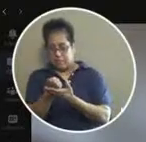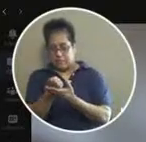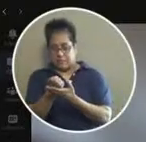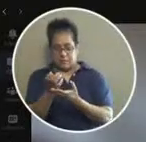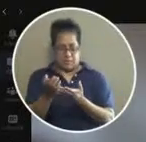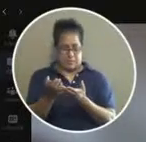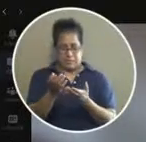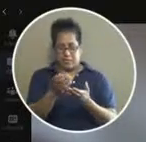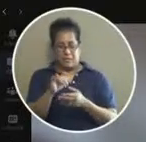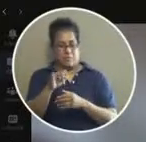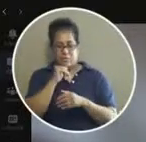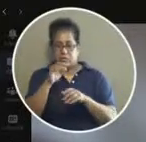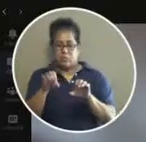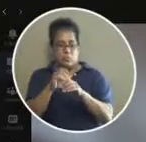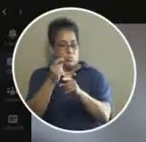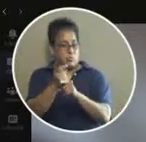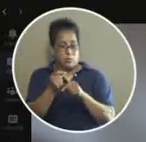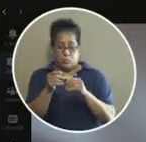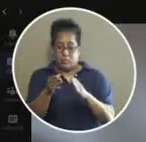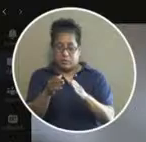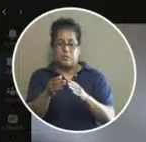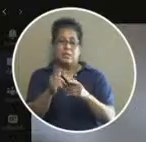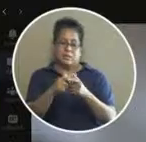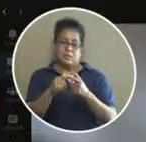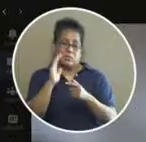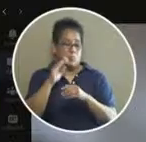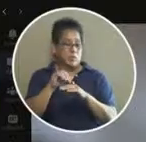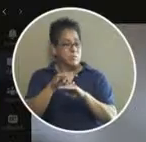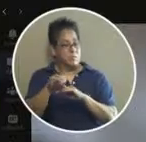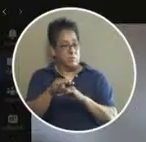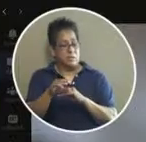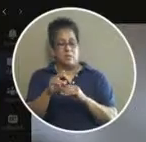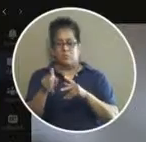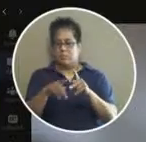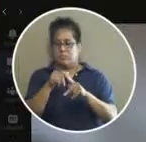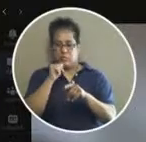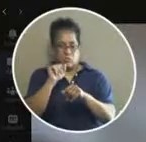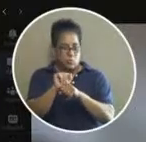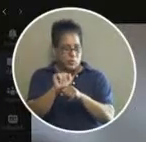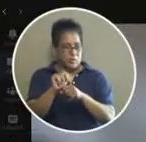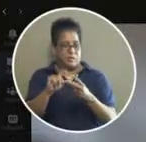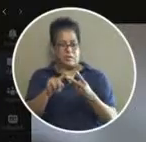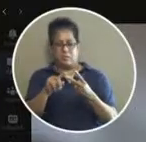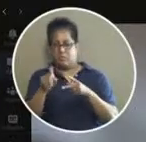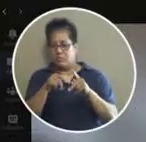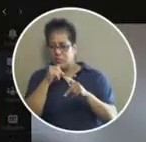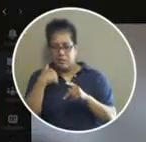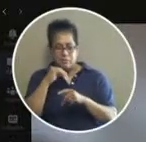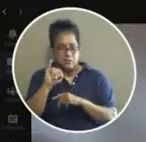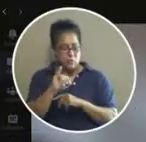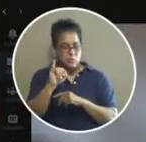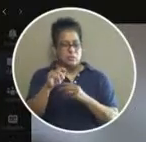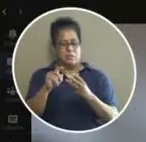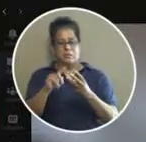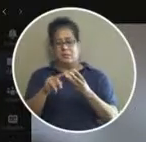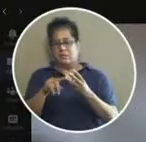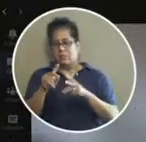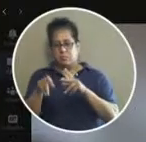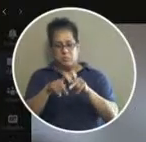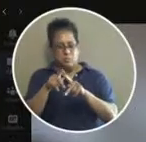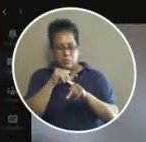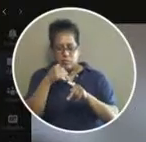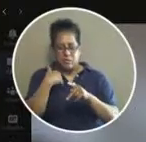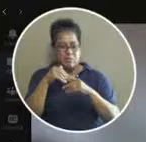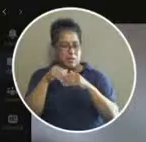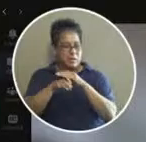if not done properly, it could take a toll. People not working, not having insurance, people that don't have